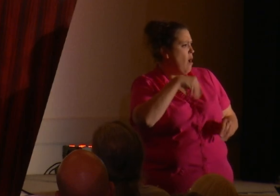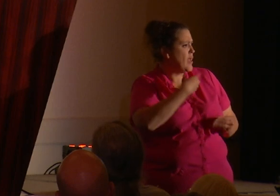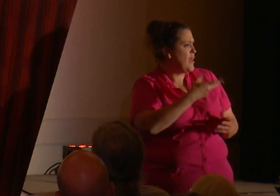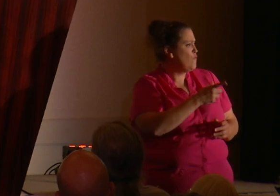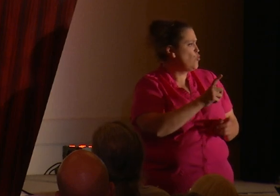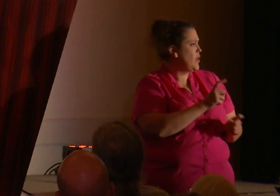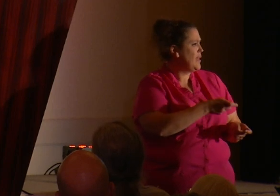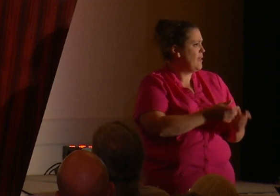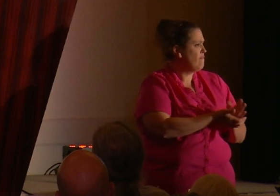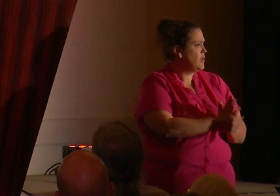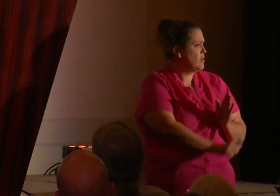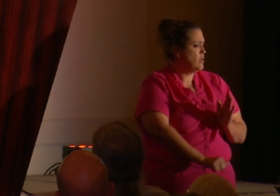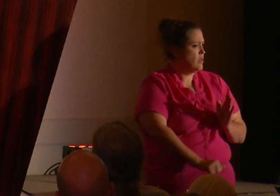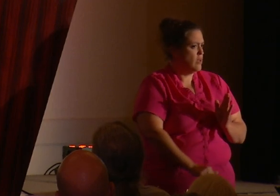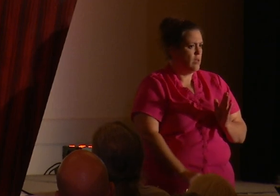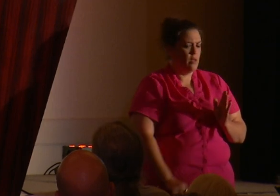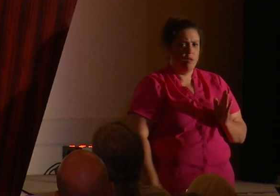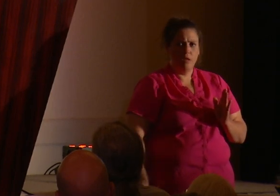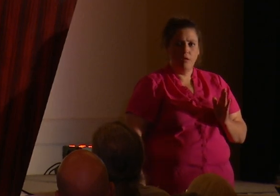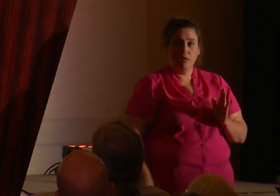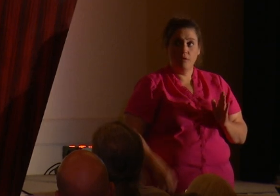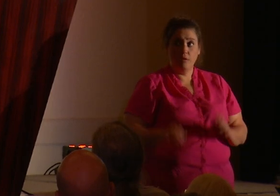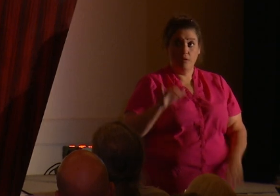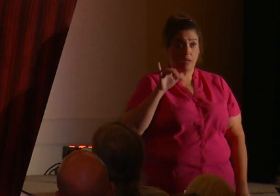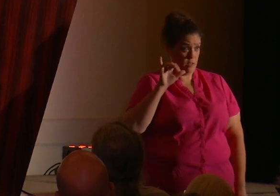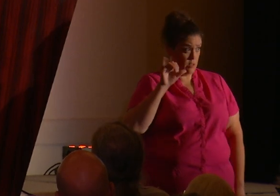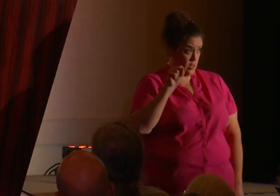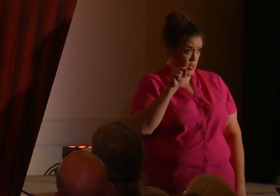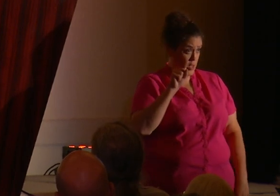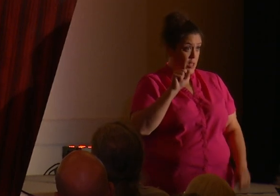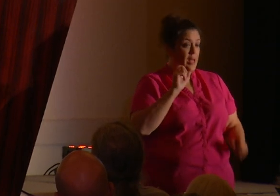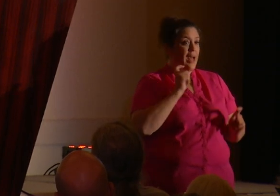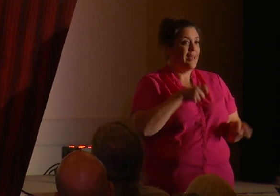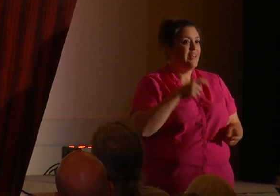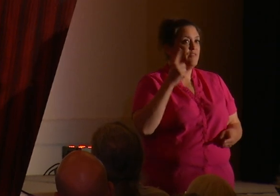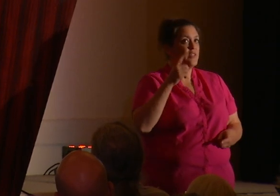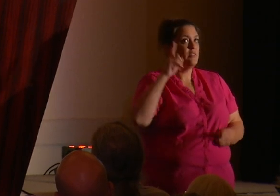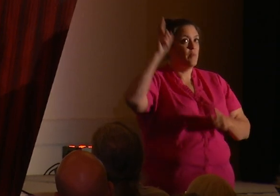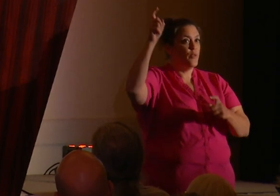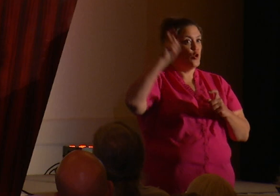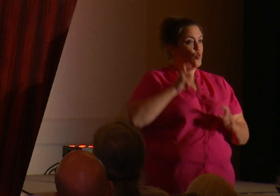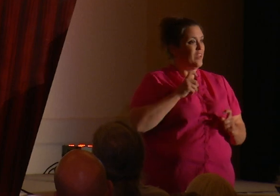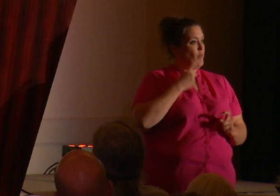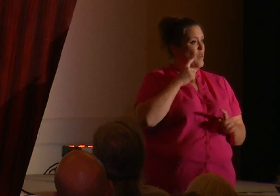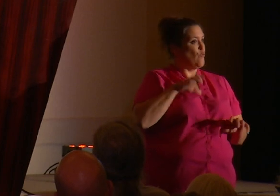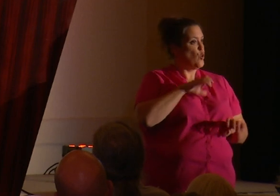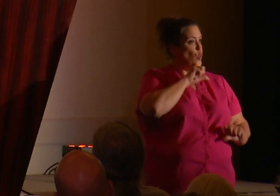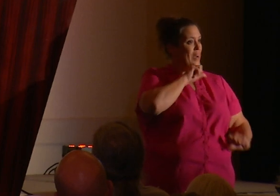gift. And I'm like, dude, a gift is something you get for doing nothing.